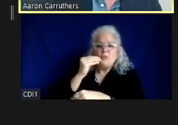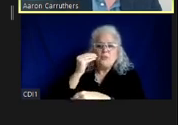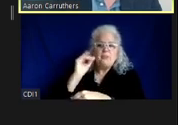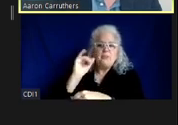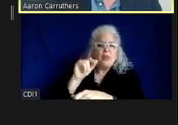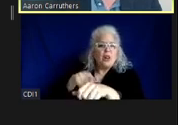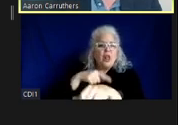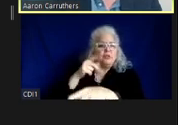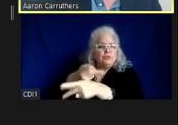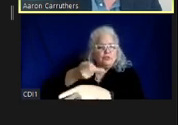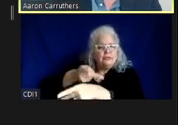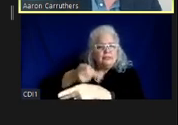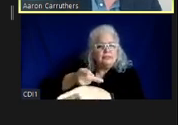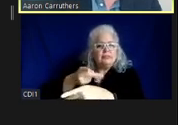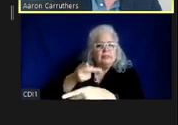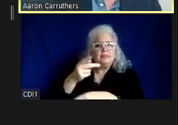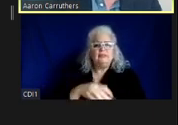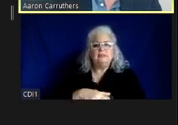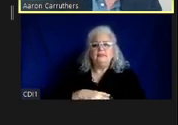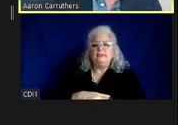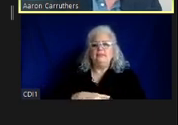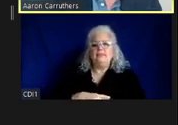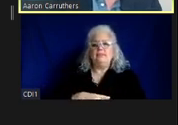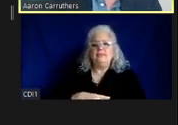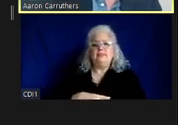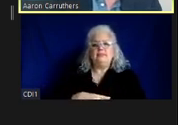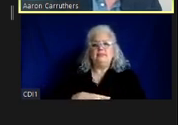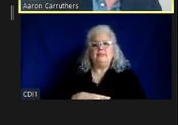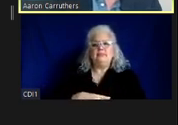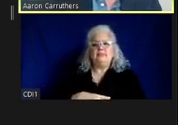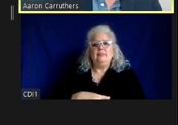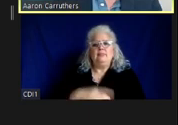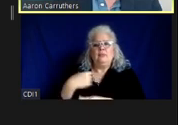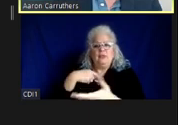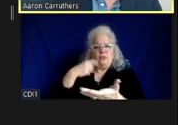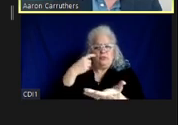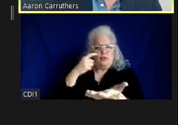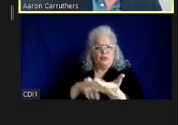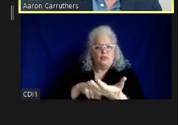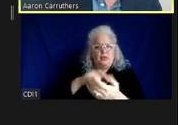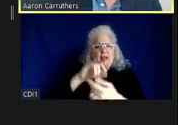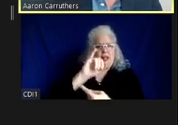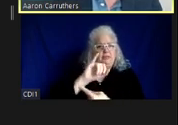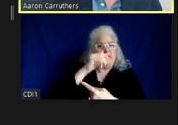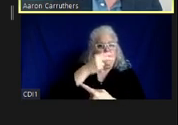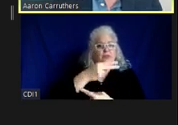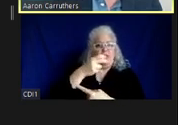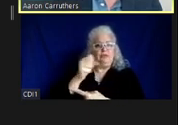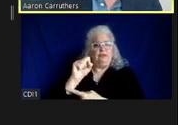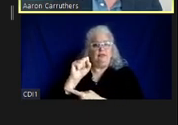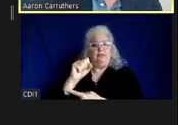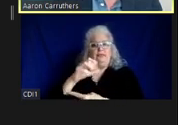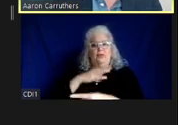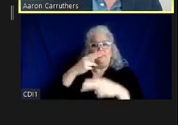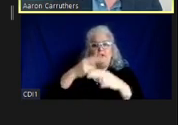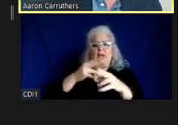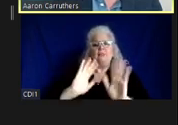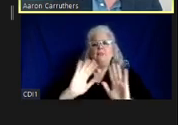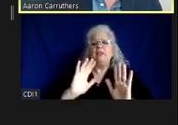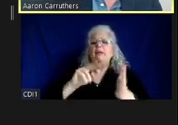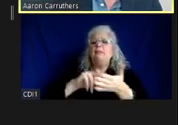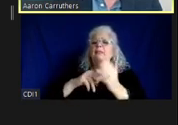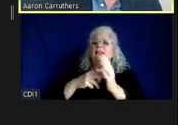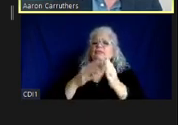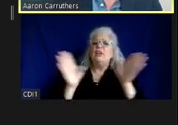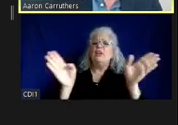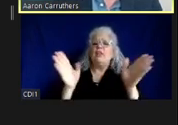capitalized. So it's not home health care formal. It's not IHSS formal. It's anybody who's providing a service